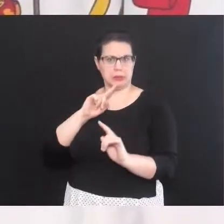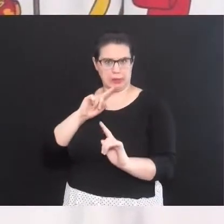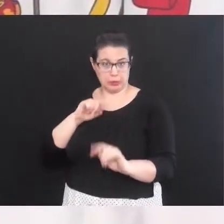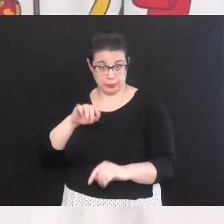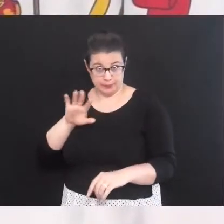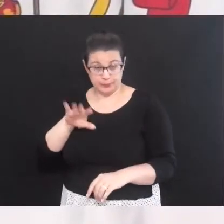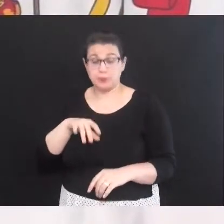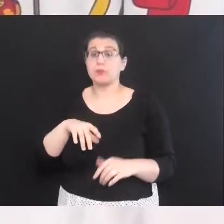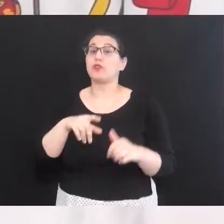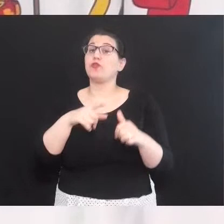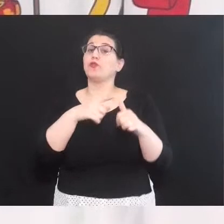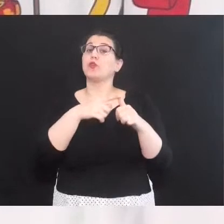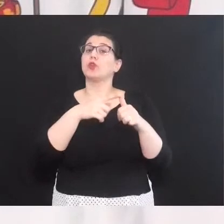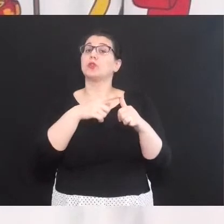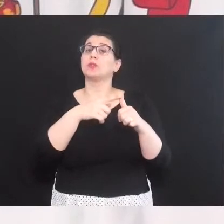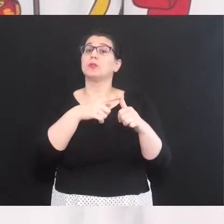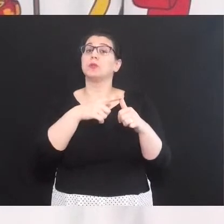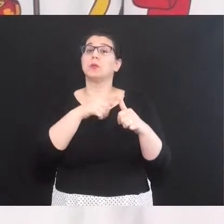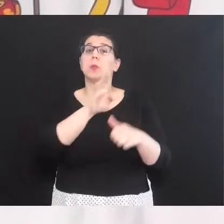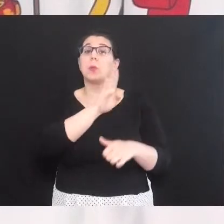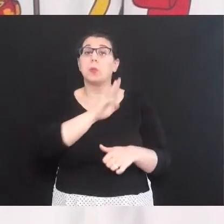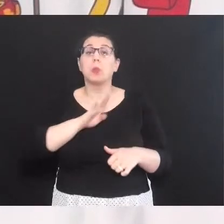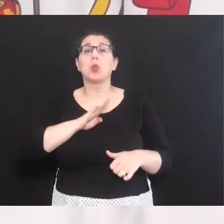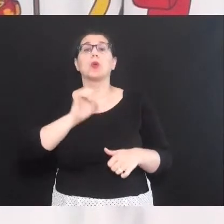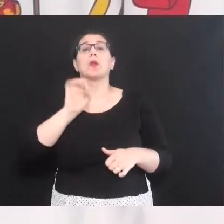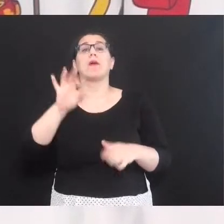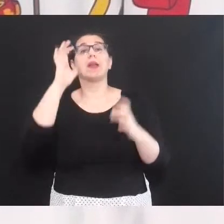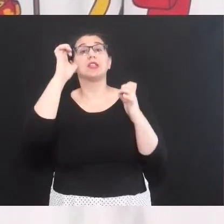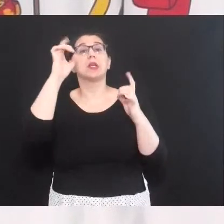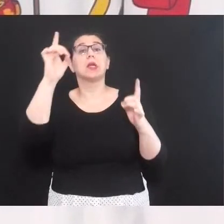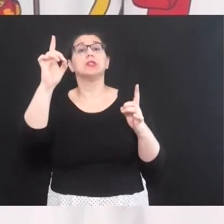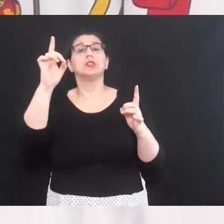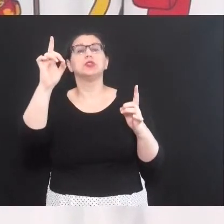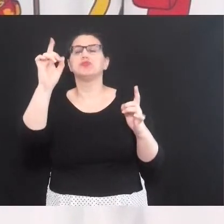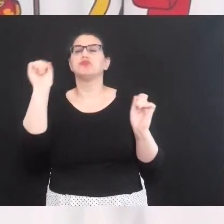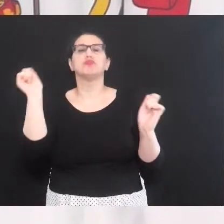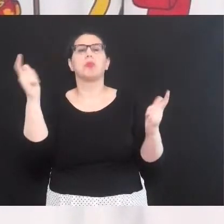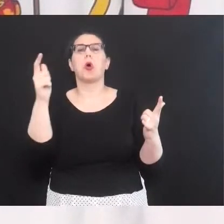First of all, the boards of education are elected in our state.